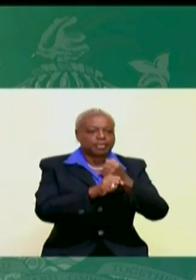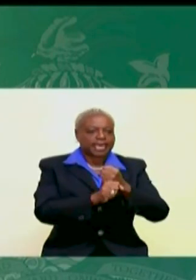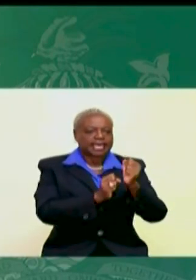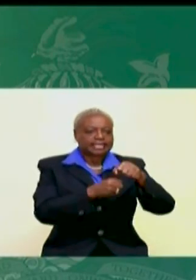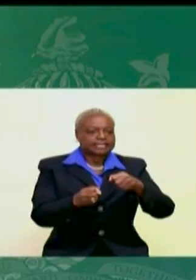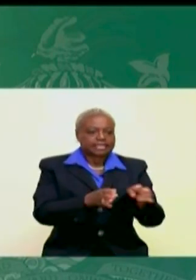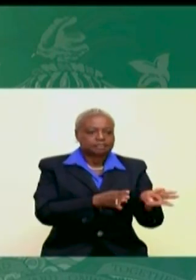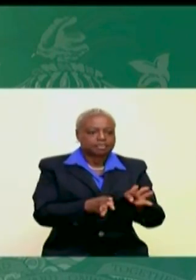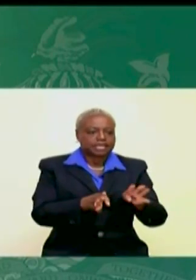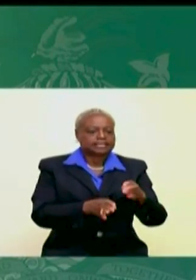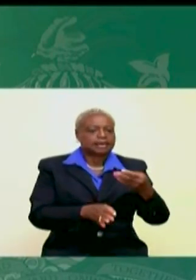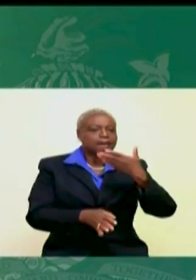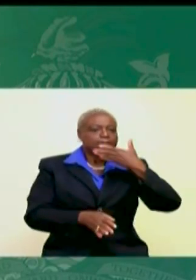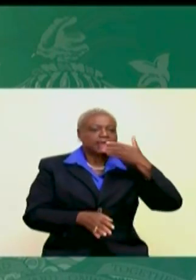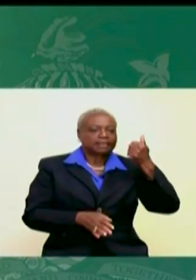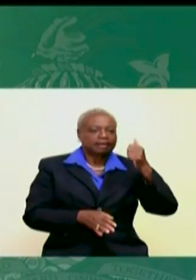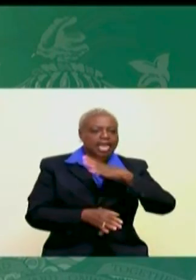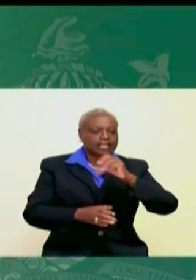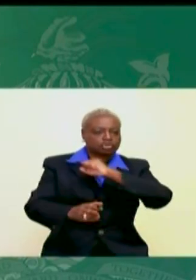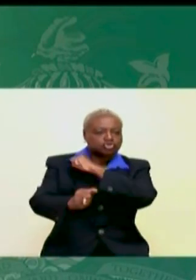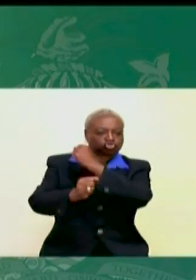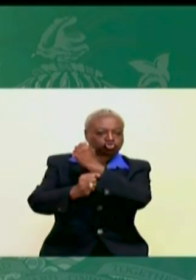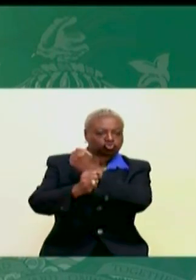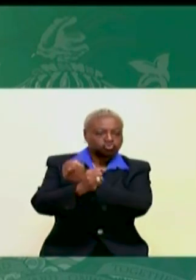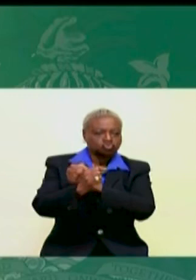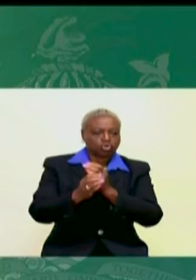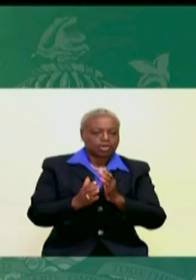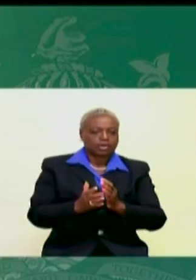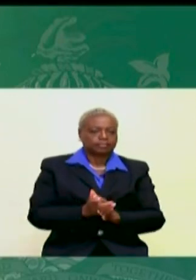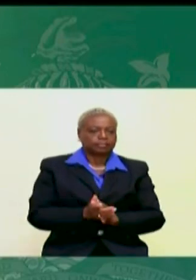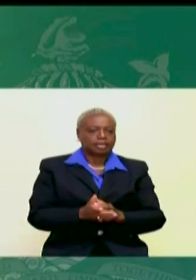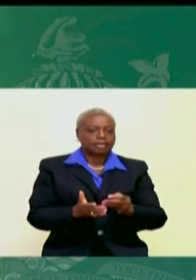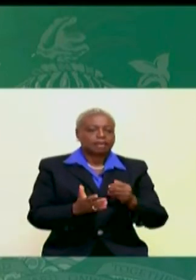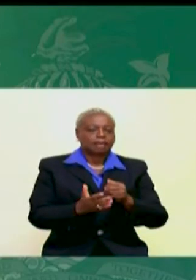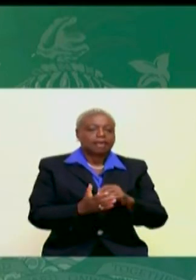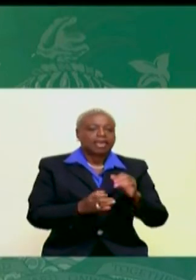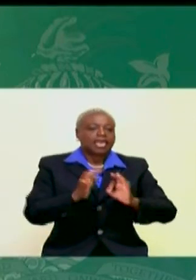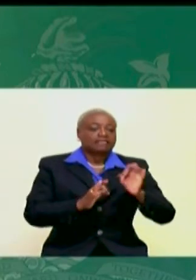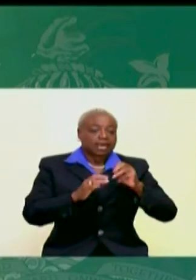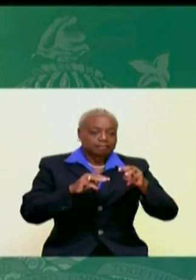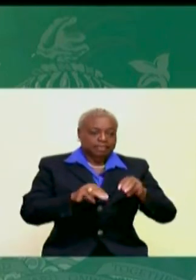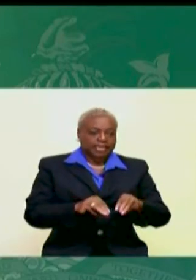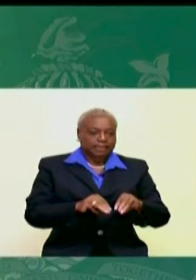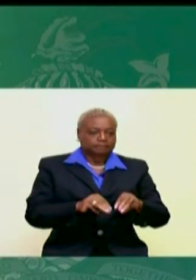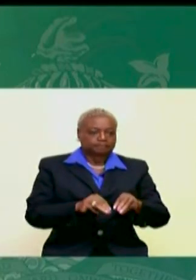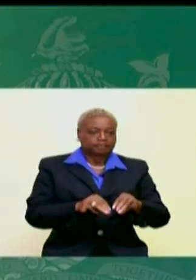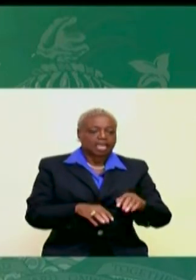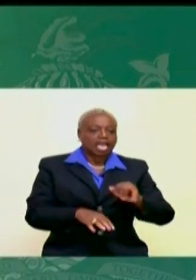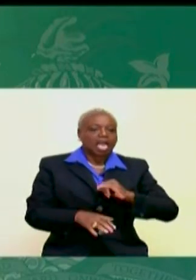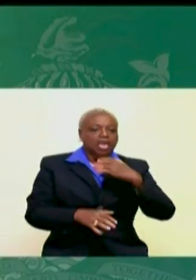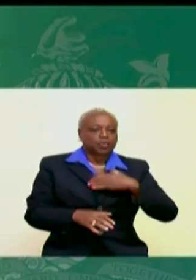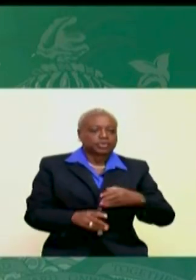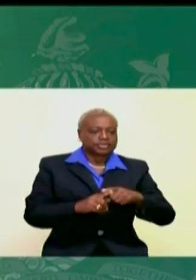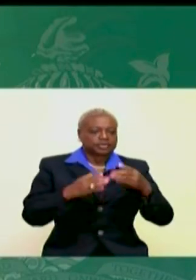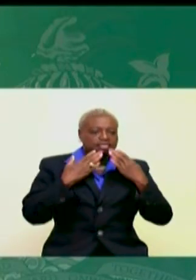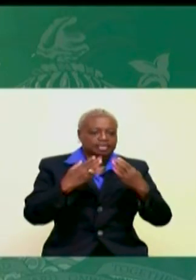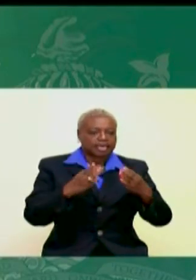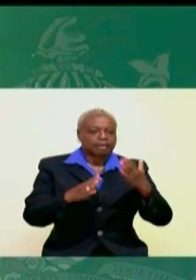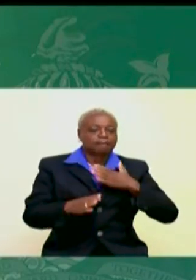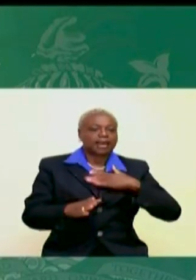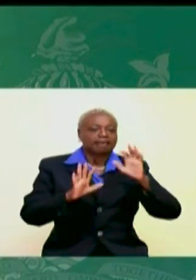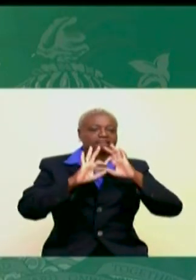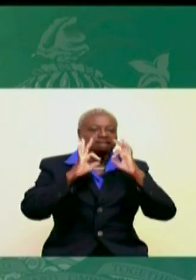even better and stronger. If I may, Madam Speaker, I also wish to thank my